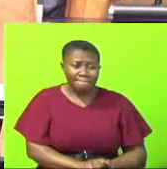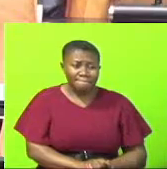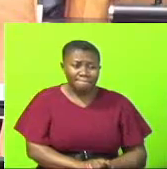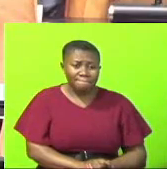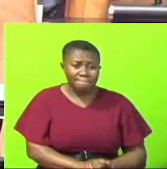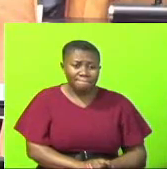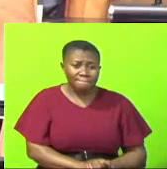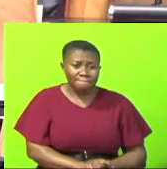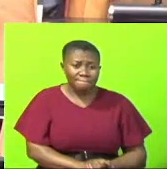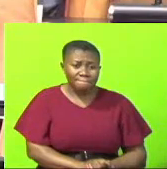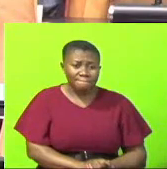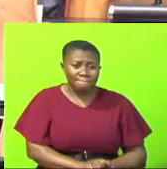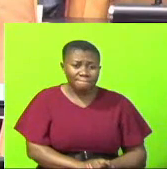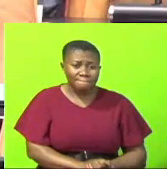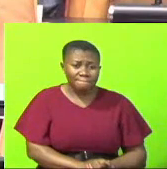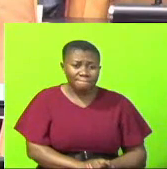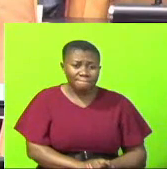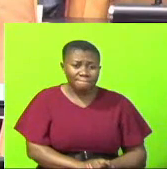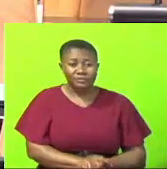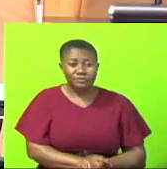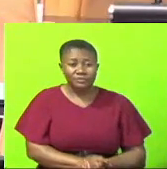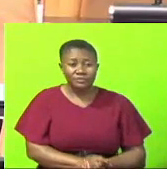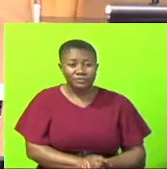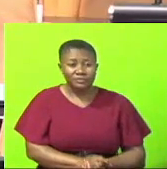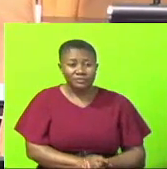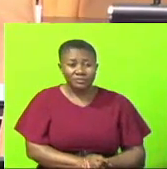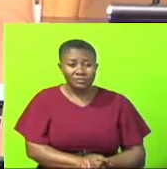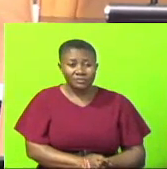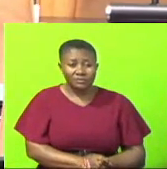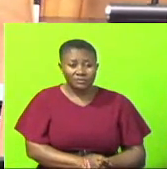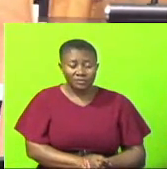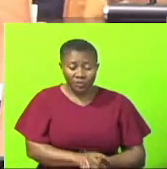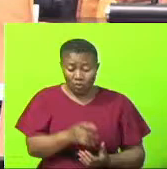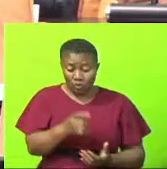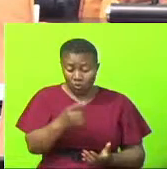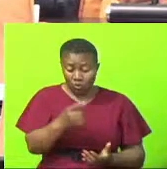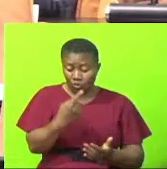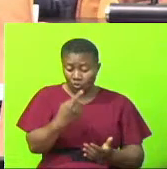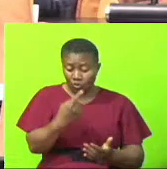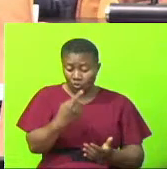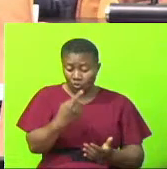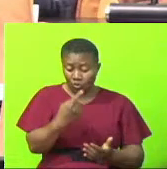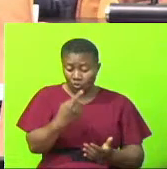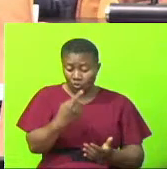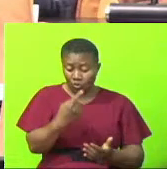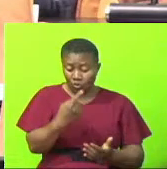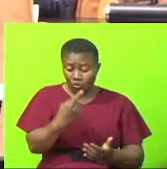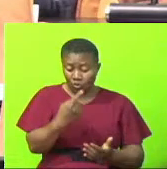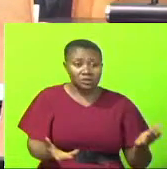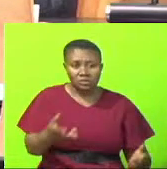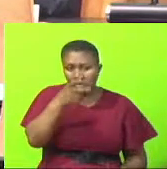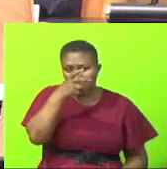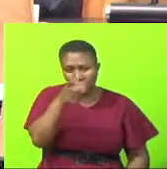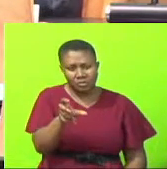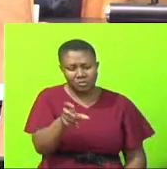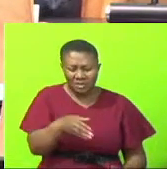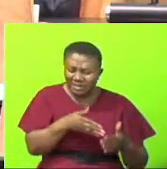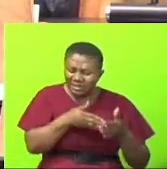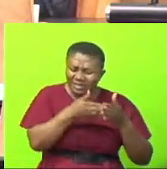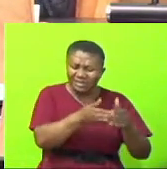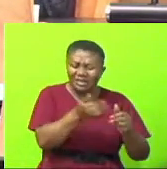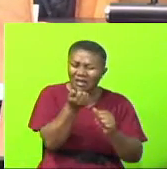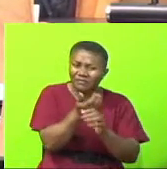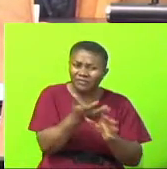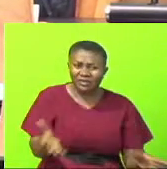Mr. Speaker, what is killing Ghana today is corruption. It's corruption. Do we want to